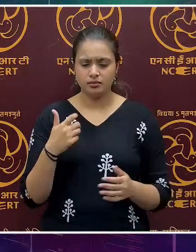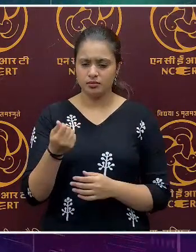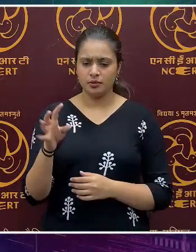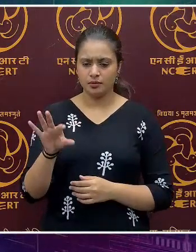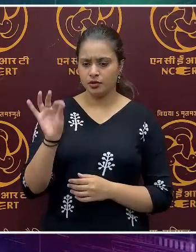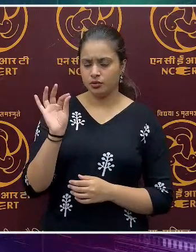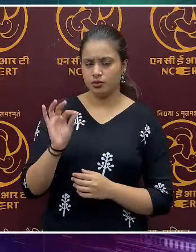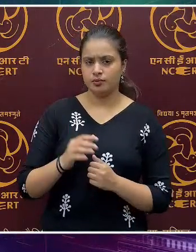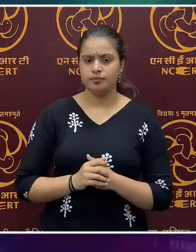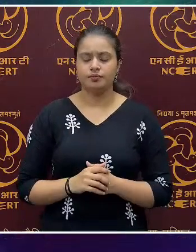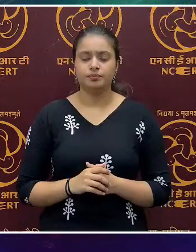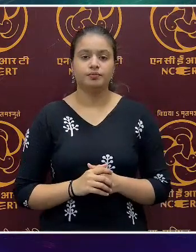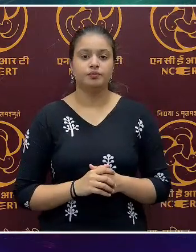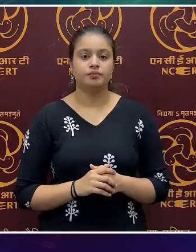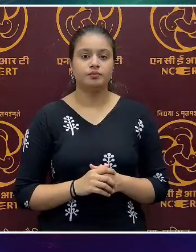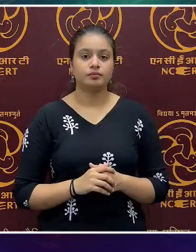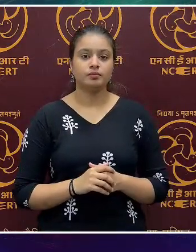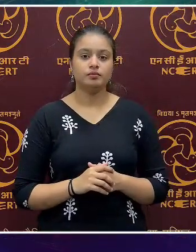Sure.